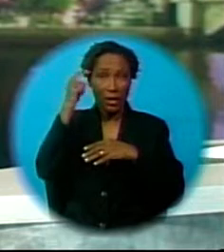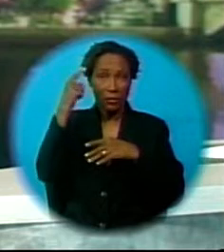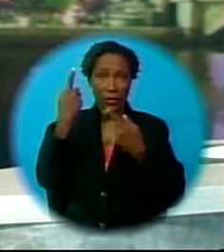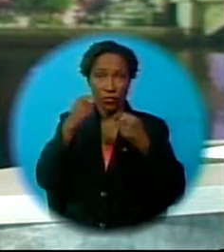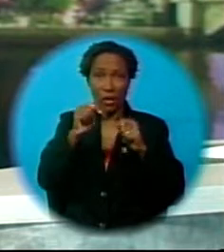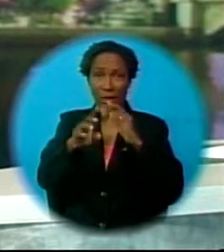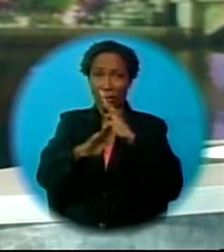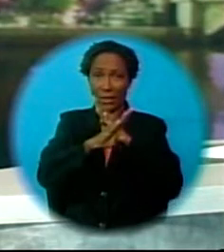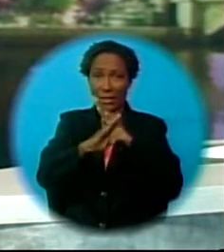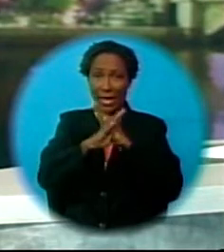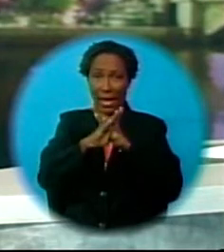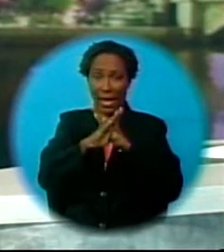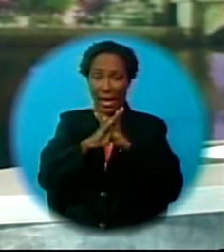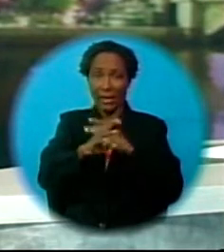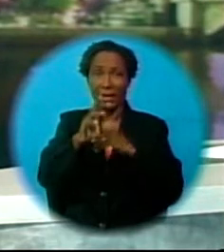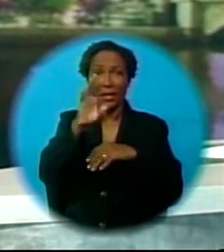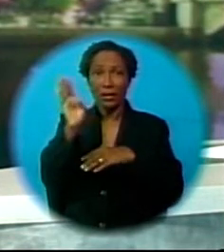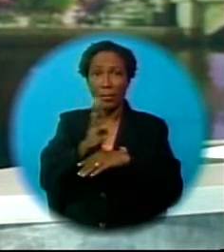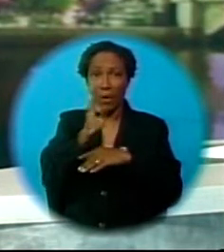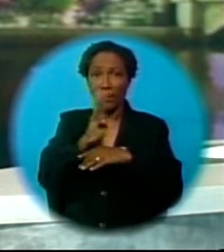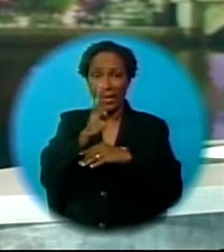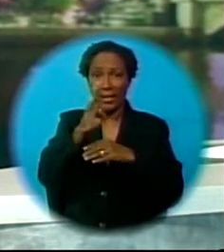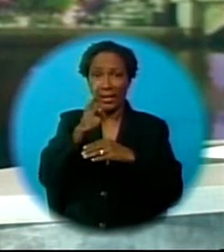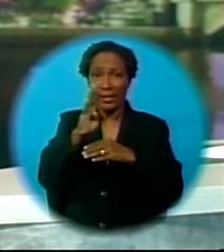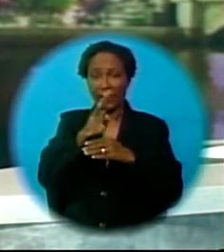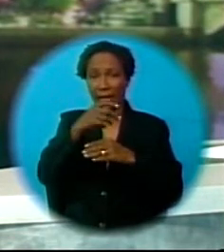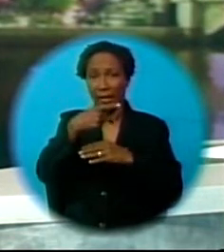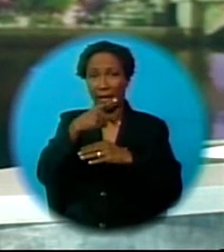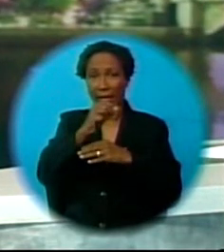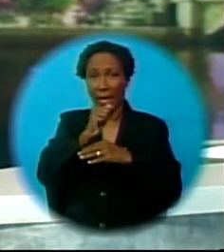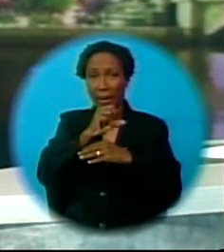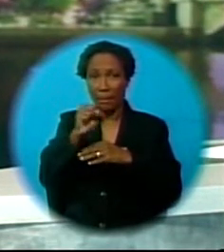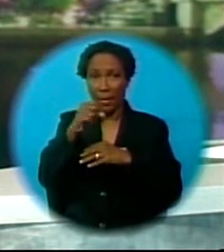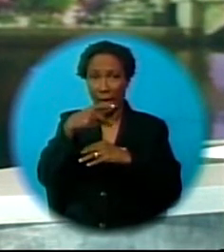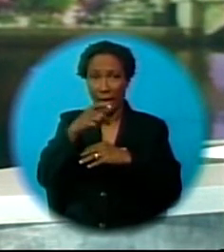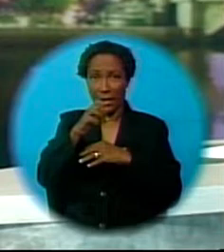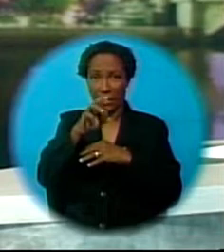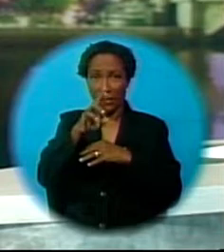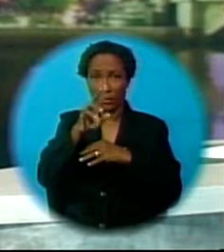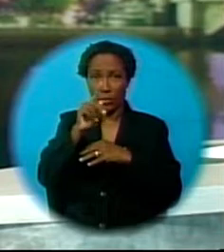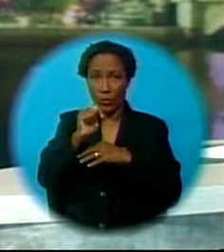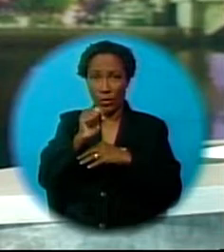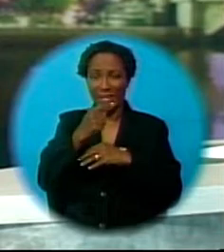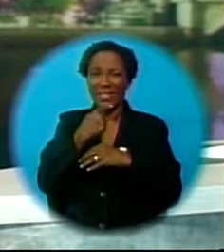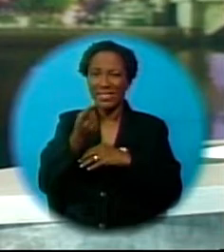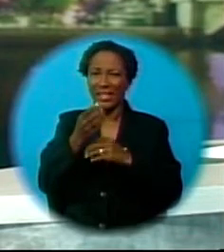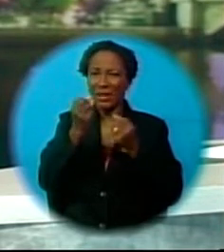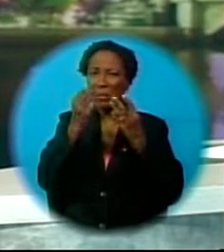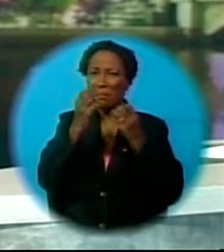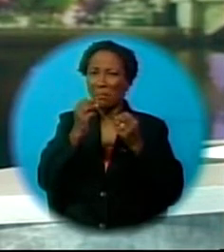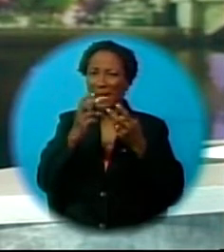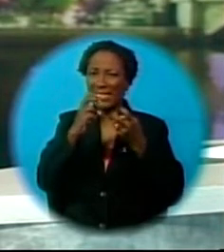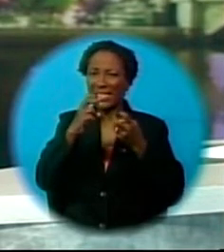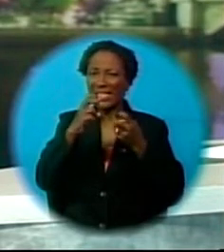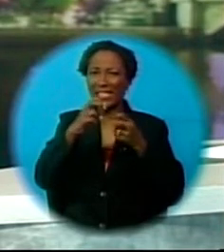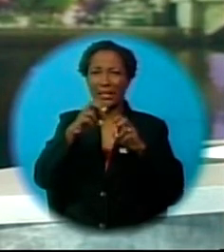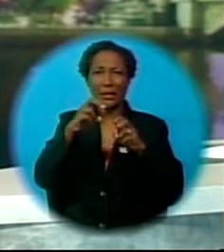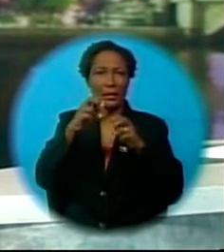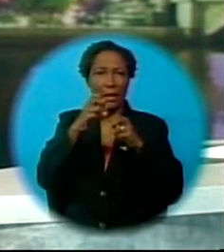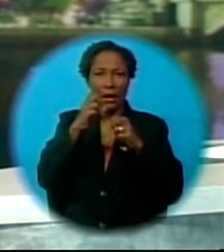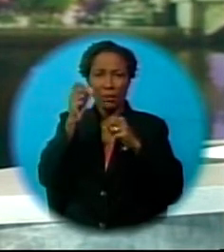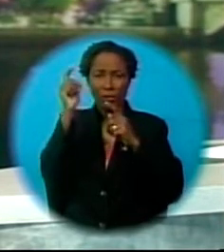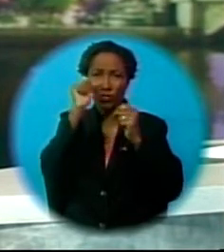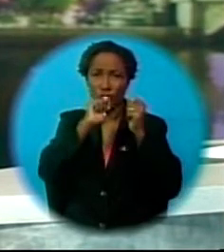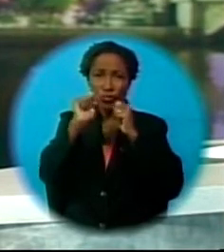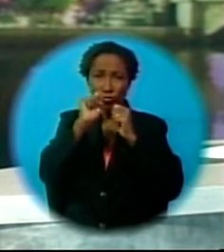reputation of the Barbados passport. Prime Minister Frando Stewart says there are several disturbing things happening regarding travel documents,